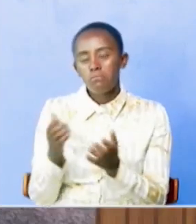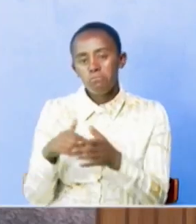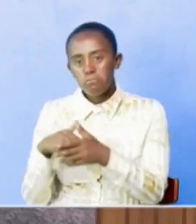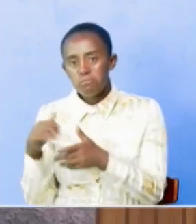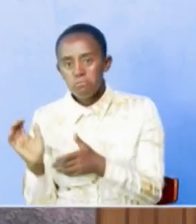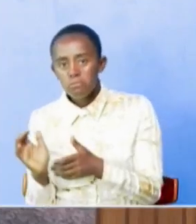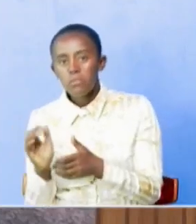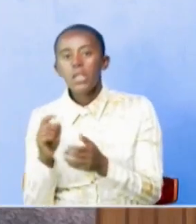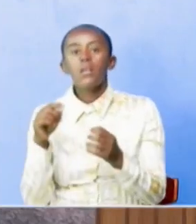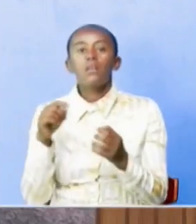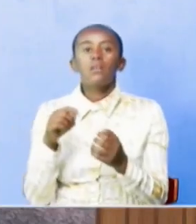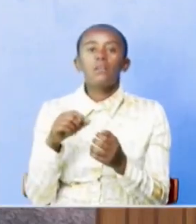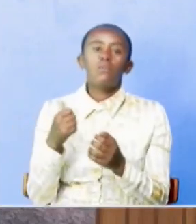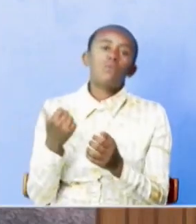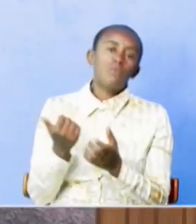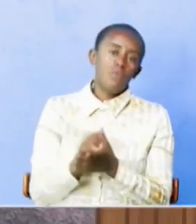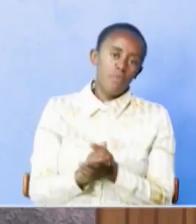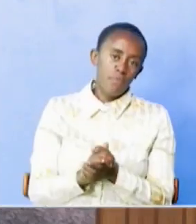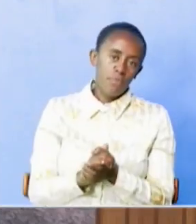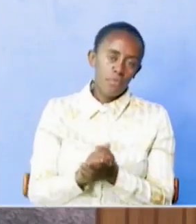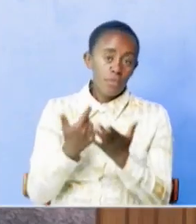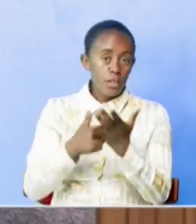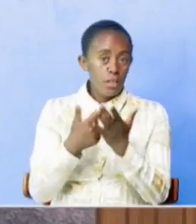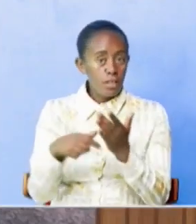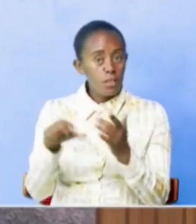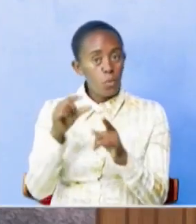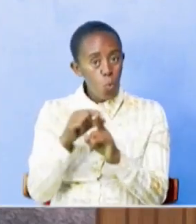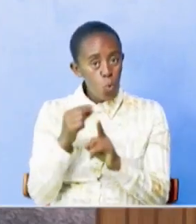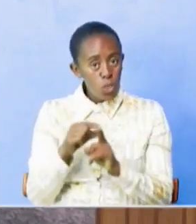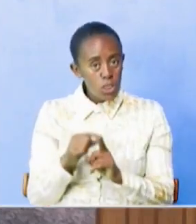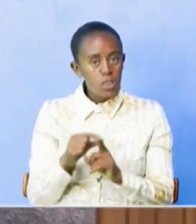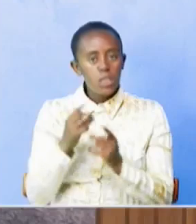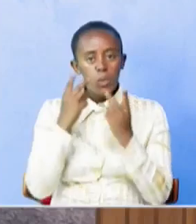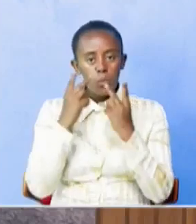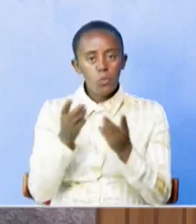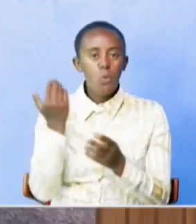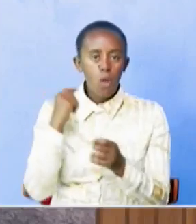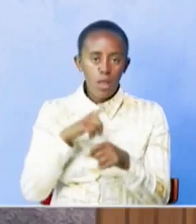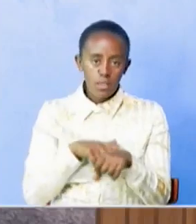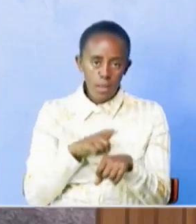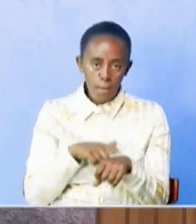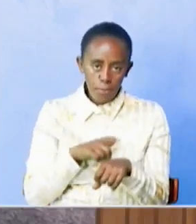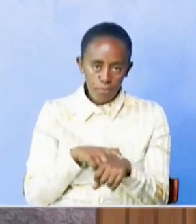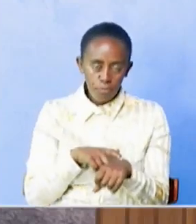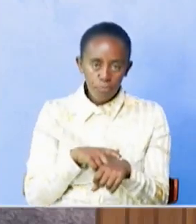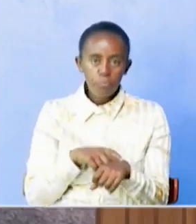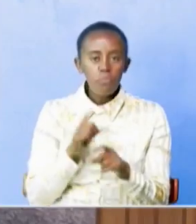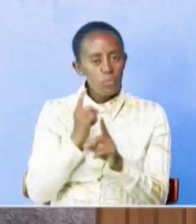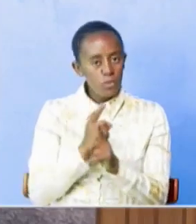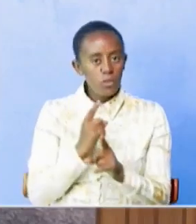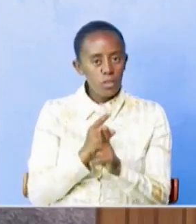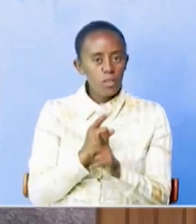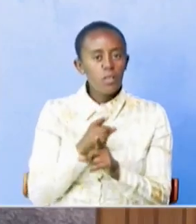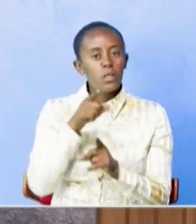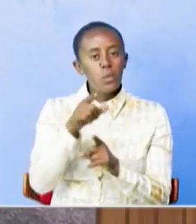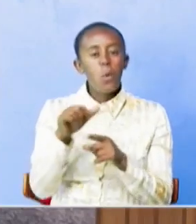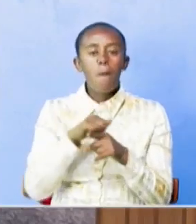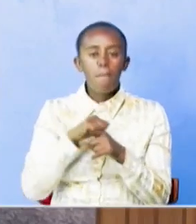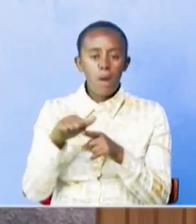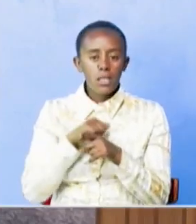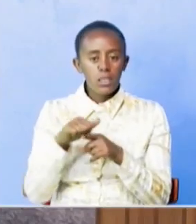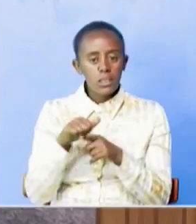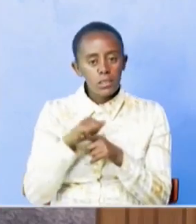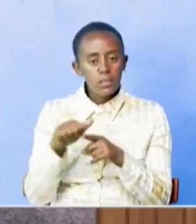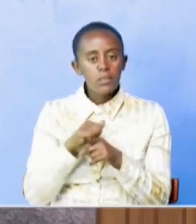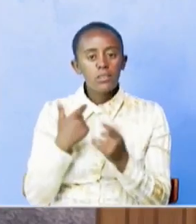into the world. So these were some of the words that we saw last time. I'm sure you have been practicing